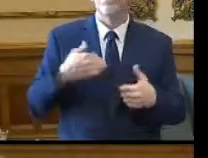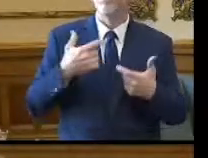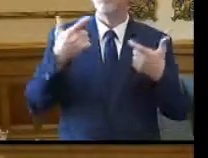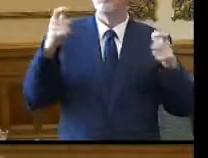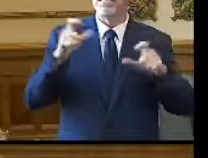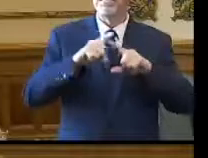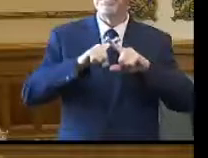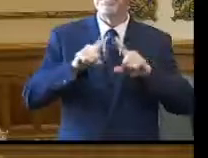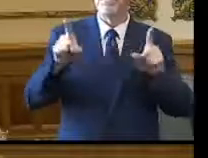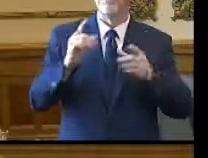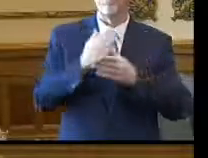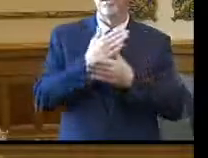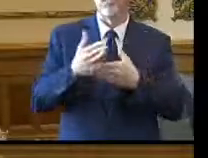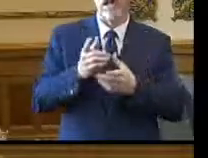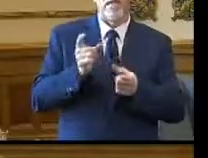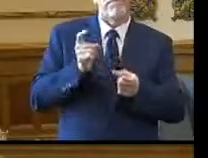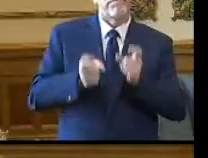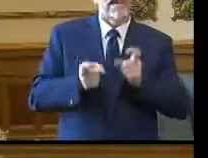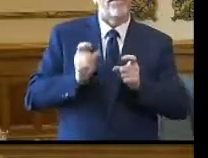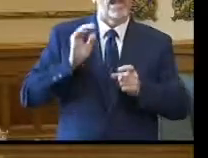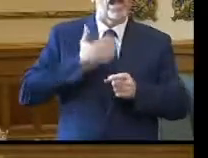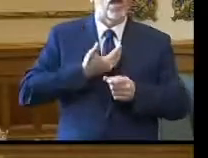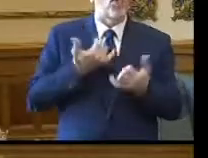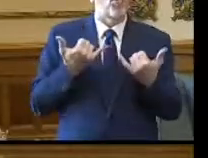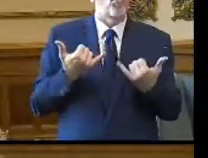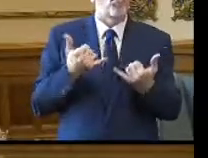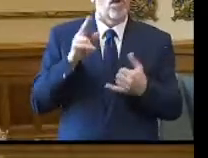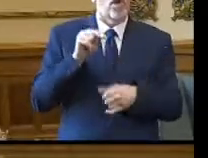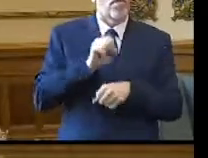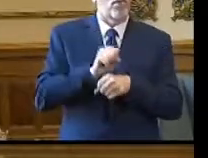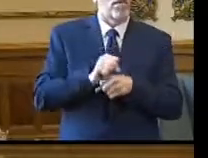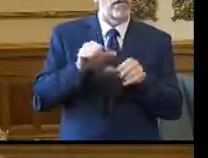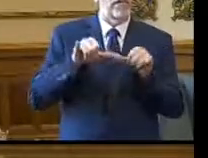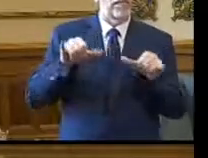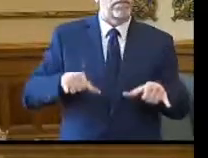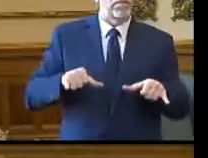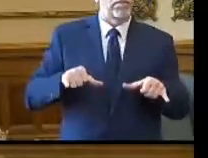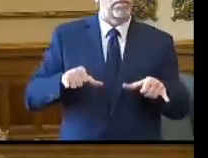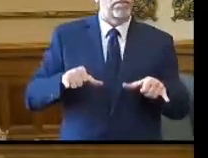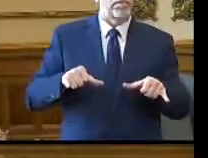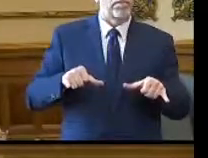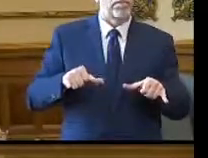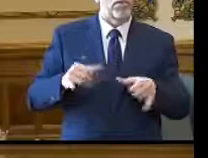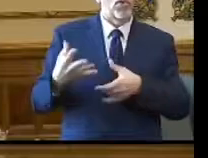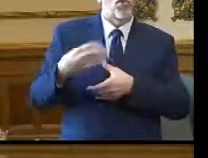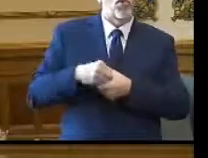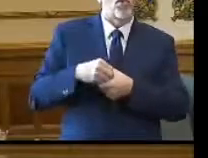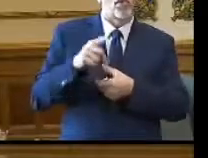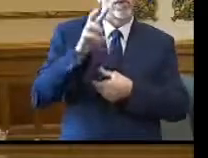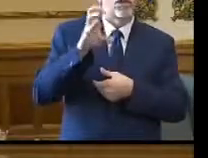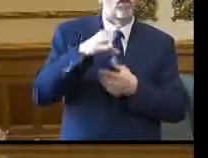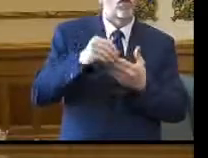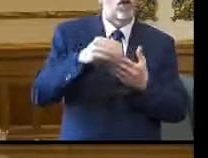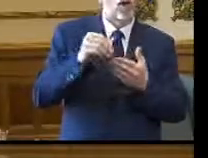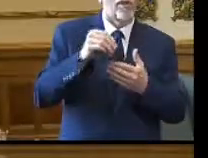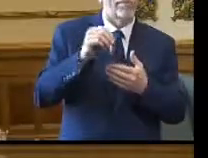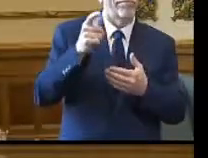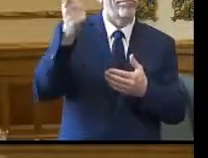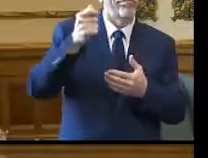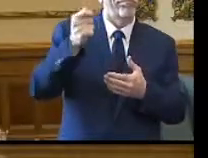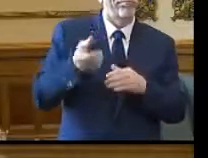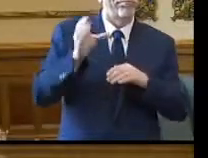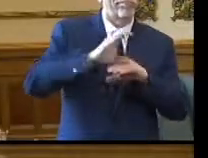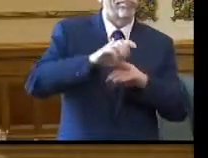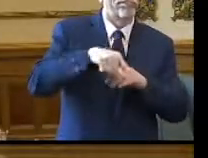difference between modifying our current unemployment system or process to include the $600 federal benefit for